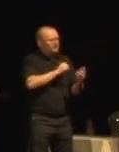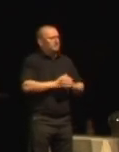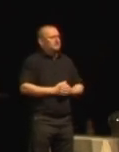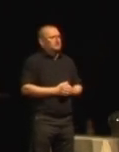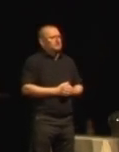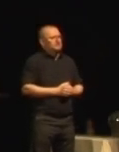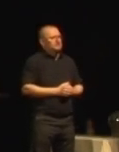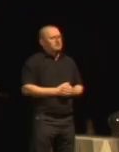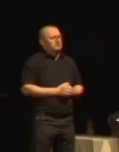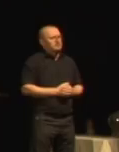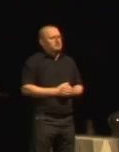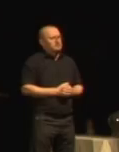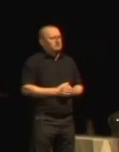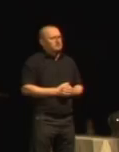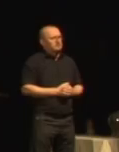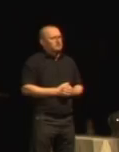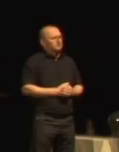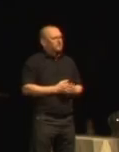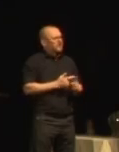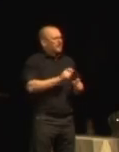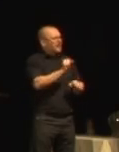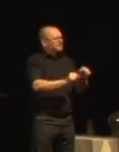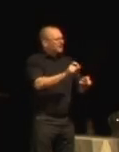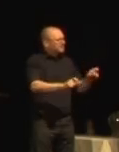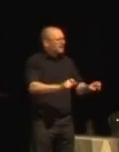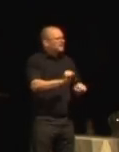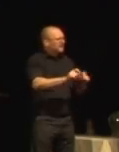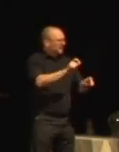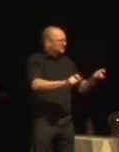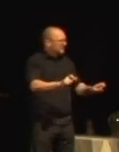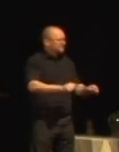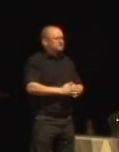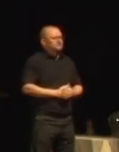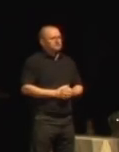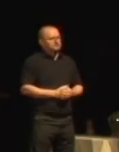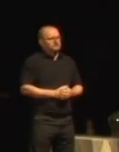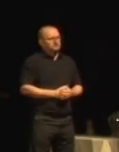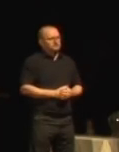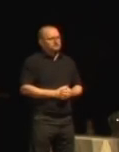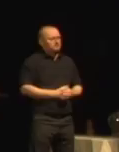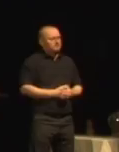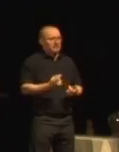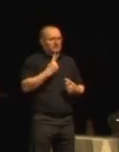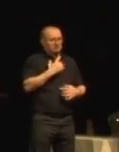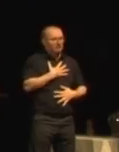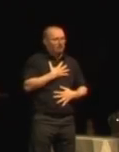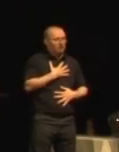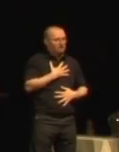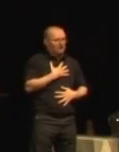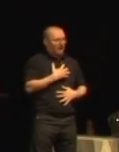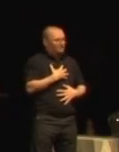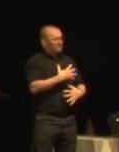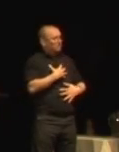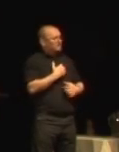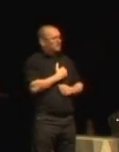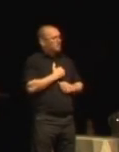people. He tangata, he tangata, he tangata. And I'm surprised to be so emotional right now,